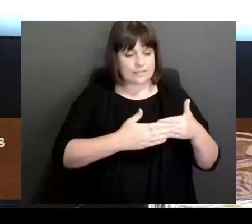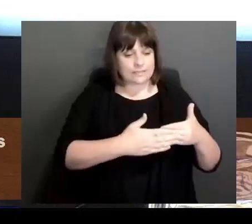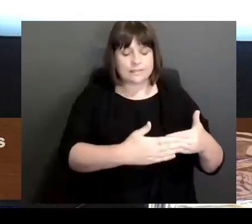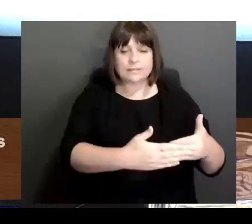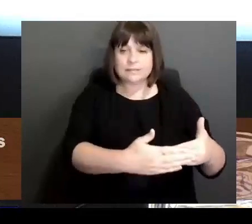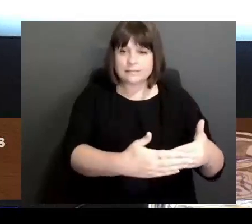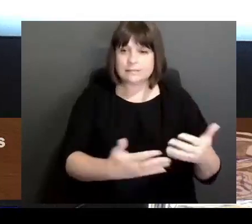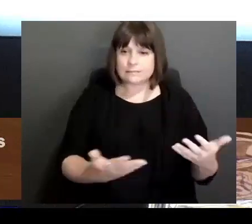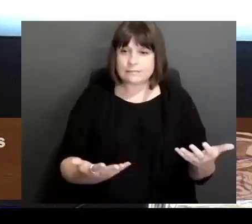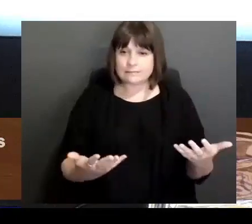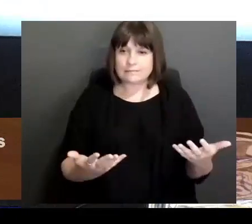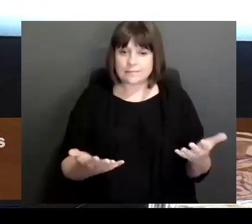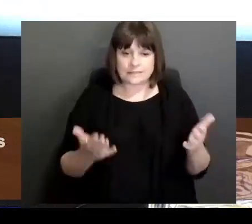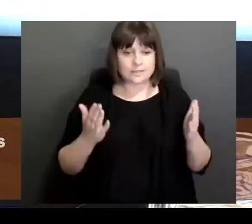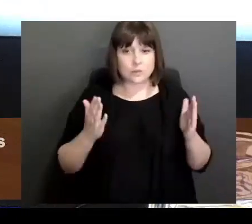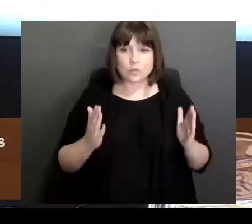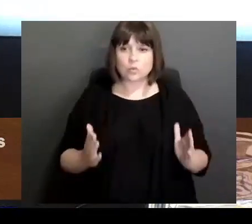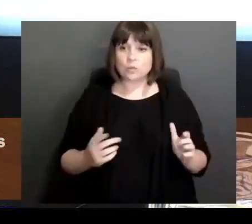is.